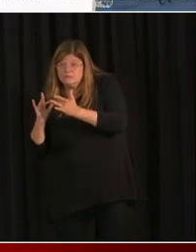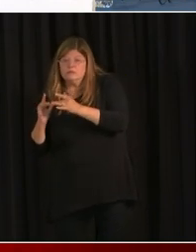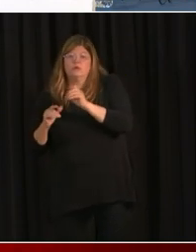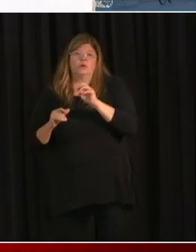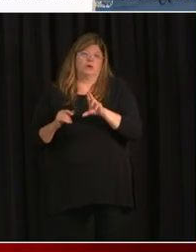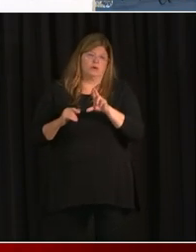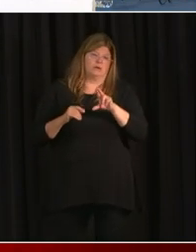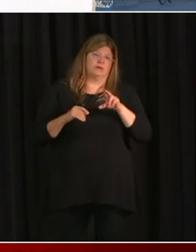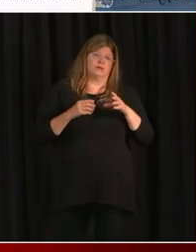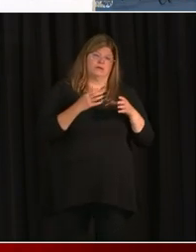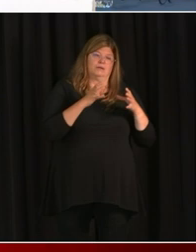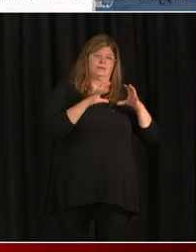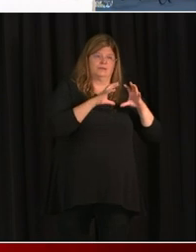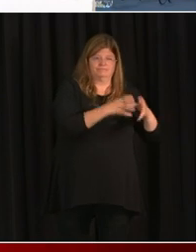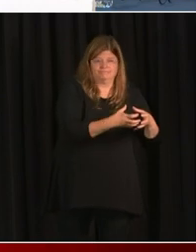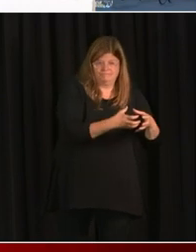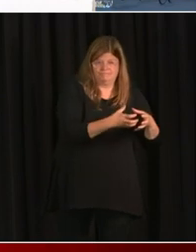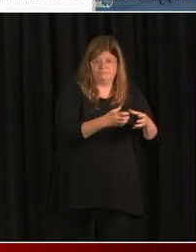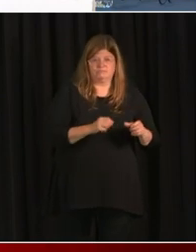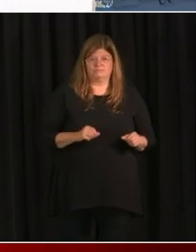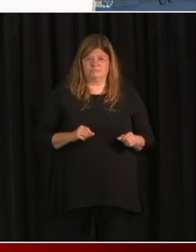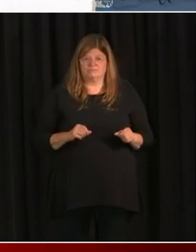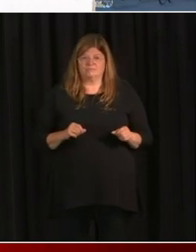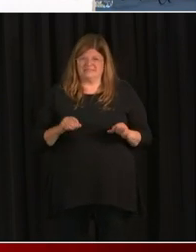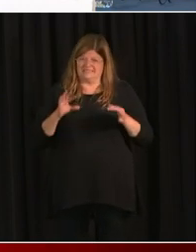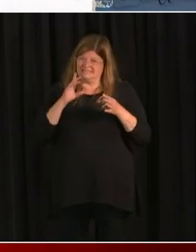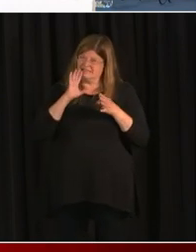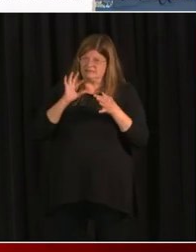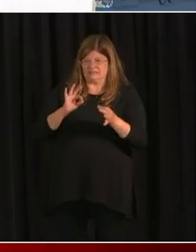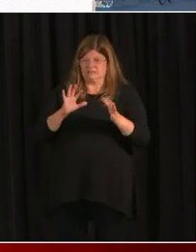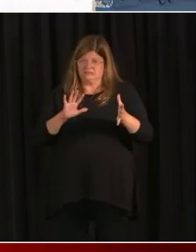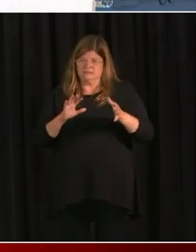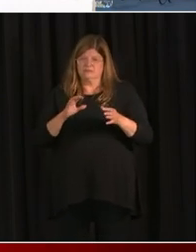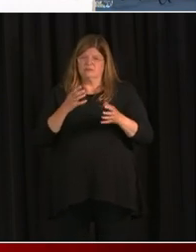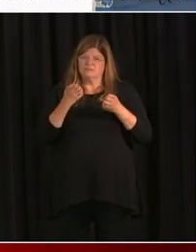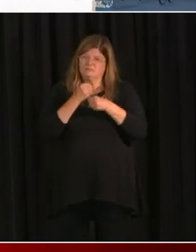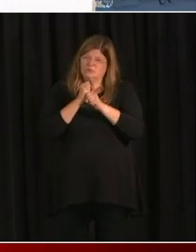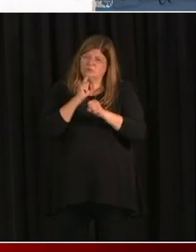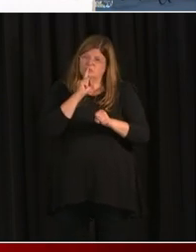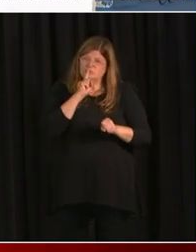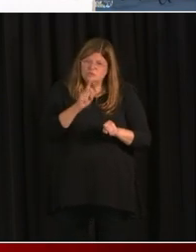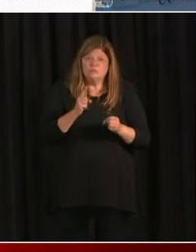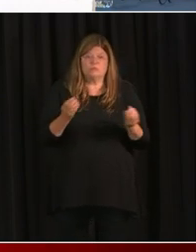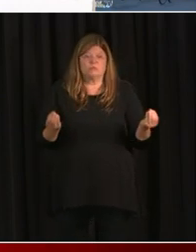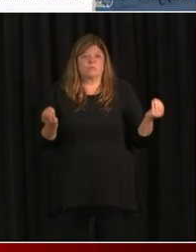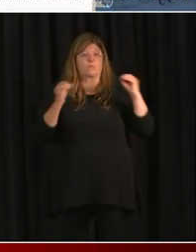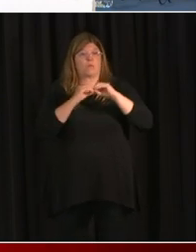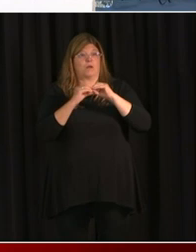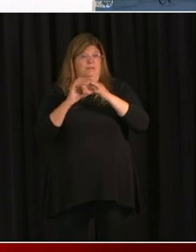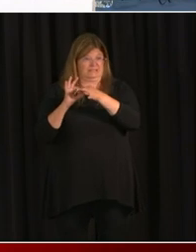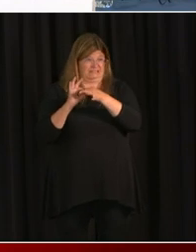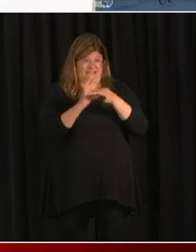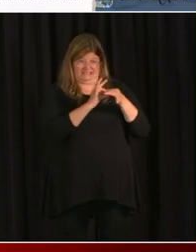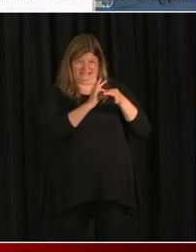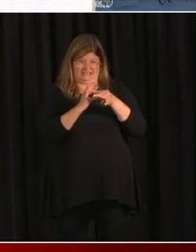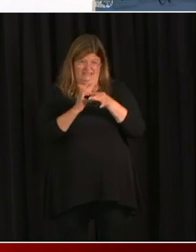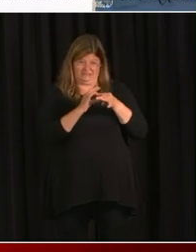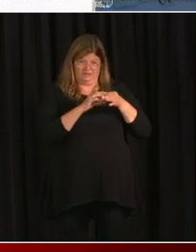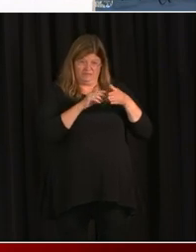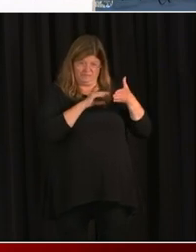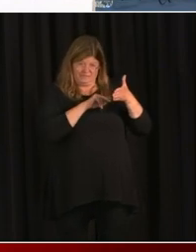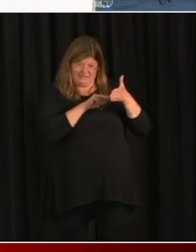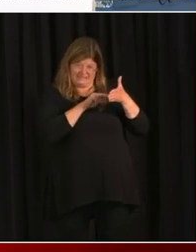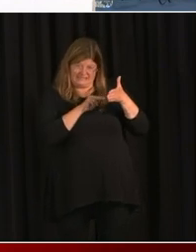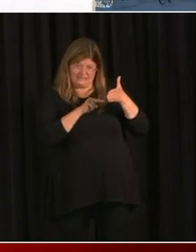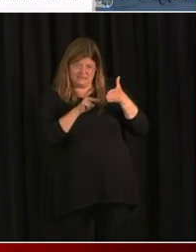So ideally what we would want to see when I talk about having more of our cases be connected to each other, meaning that we